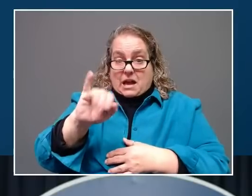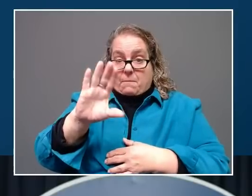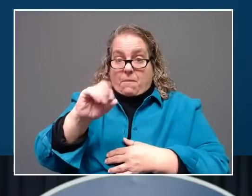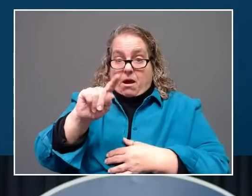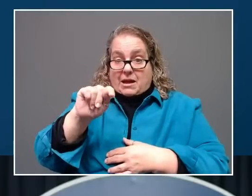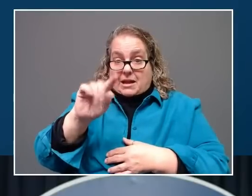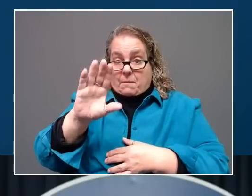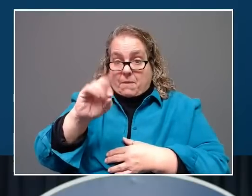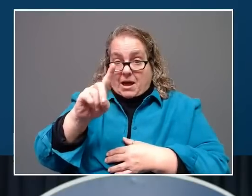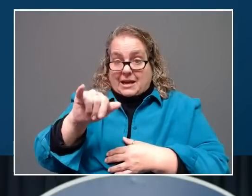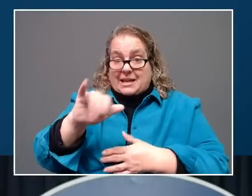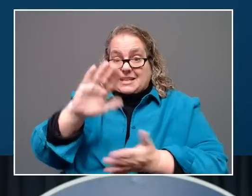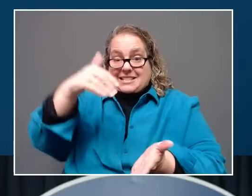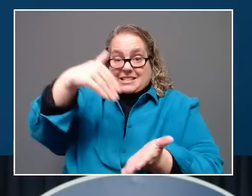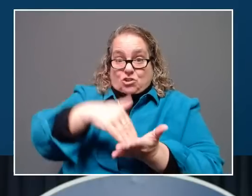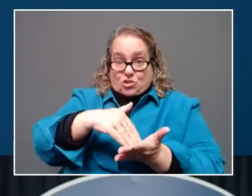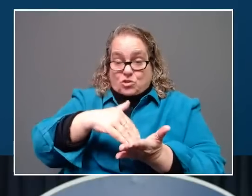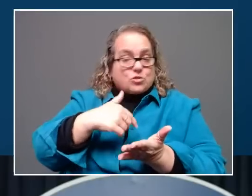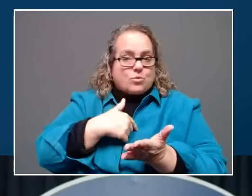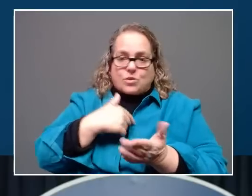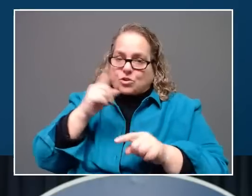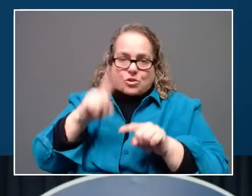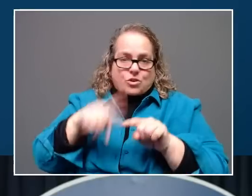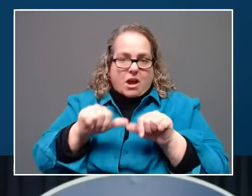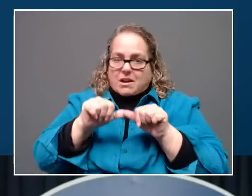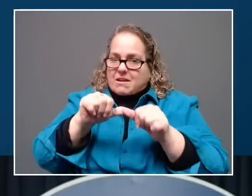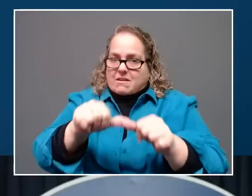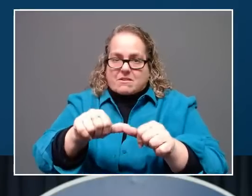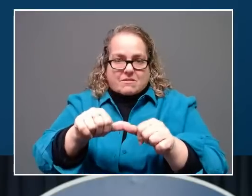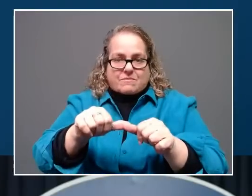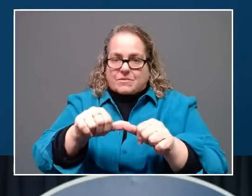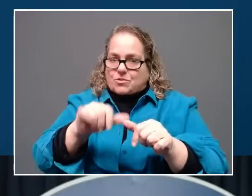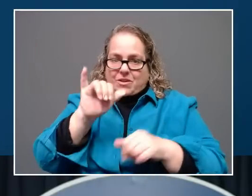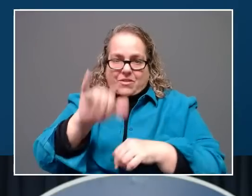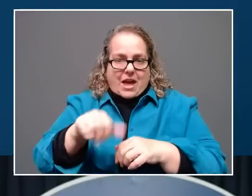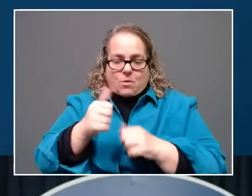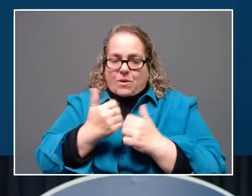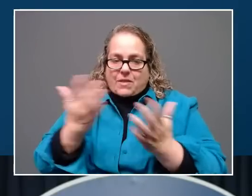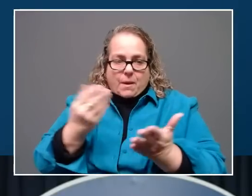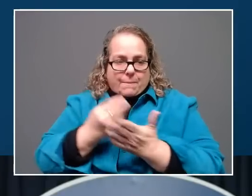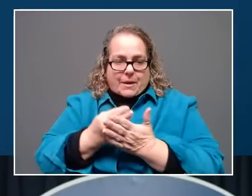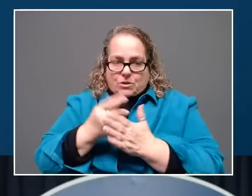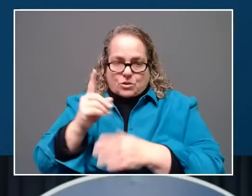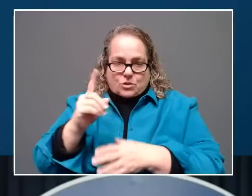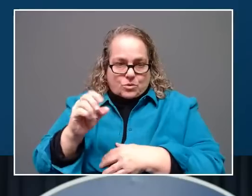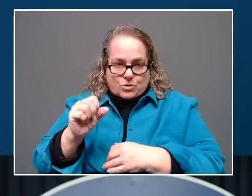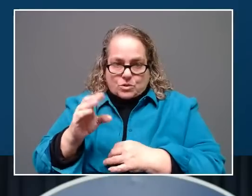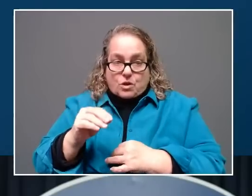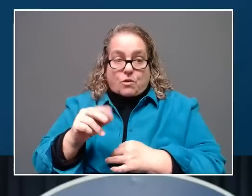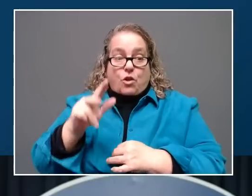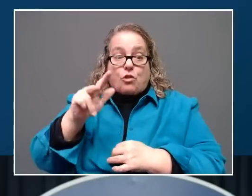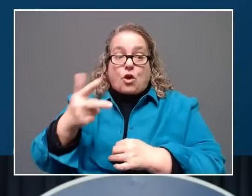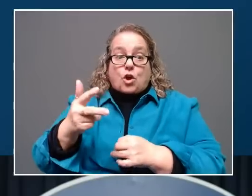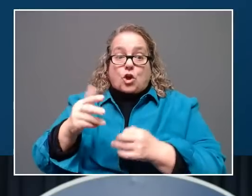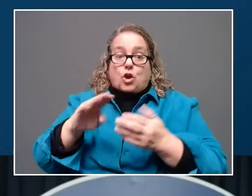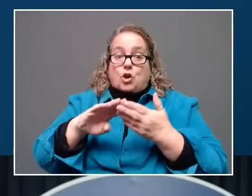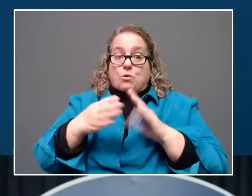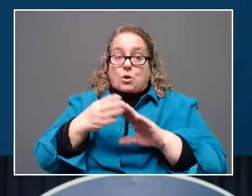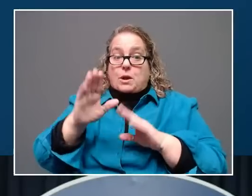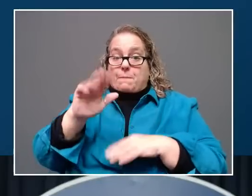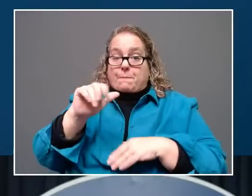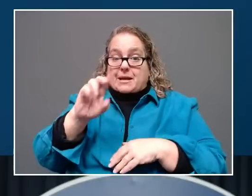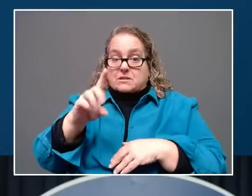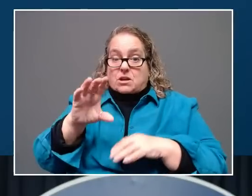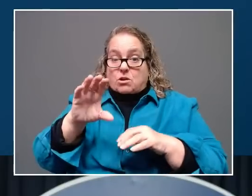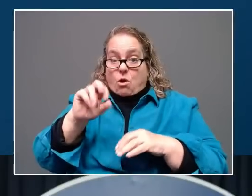could not afford to continue that without any dollars to do so. Third is community-based COVID testing. That's where